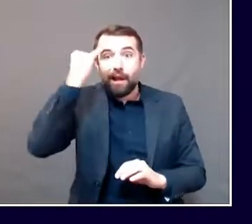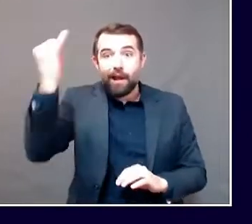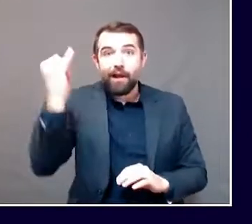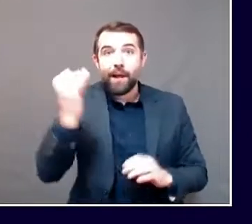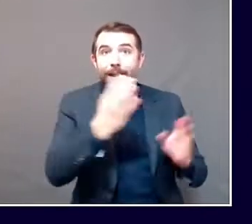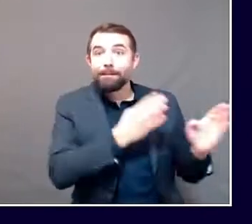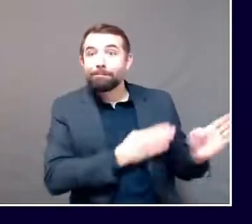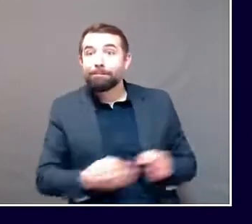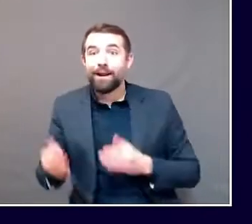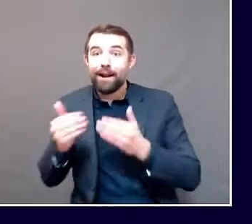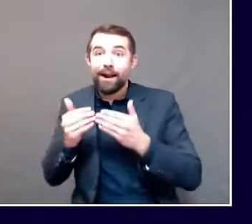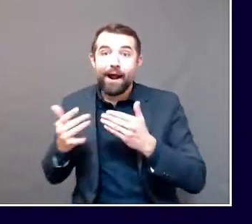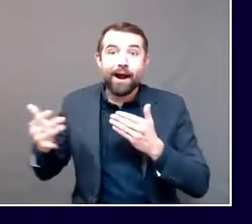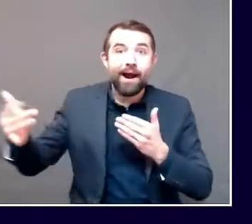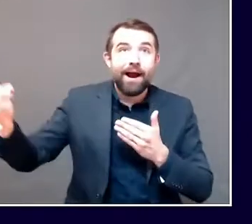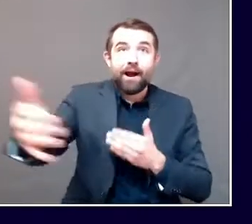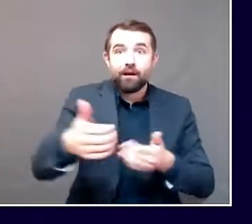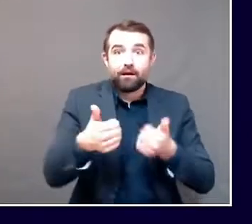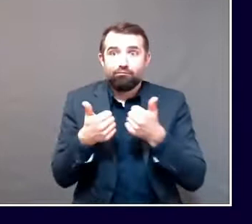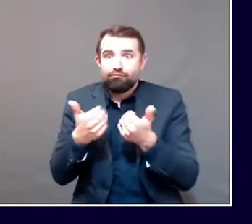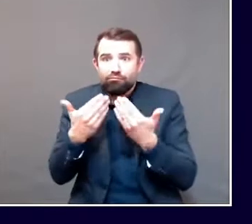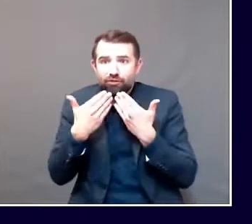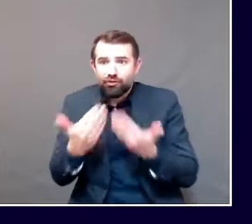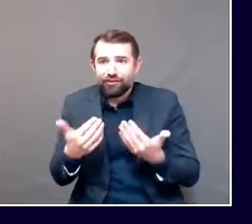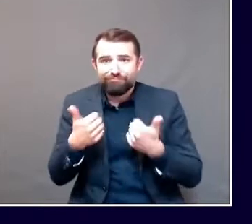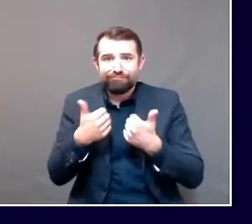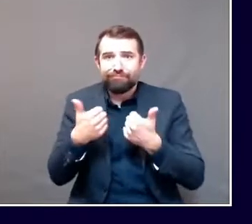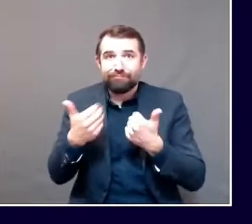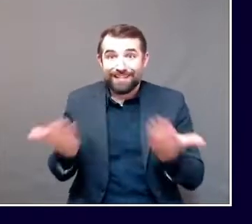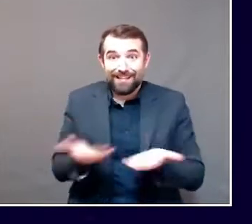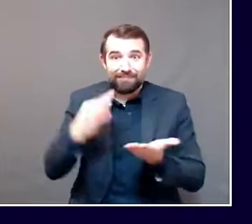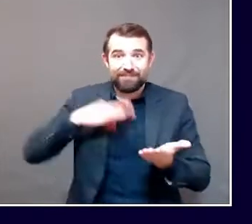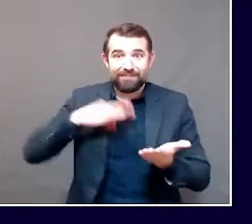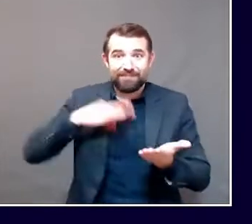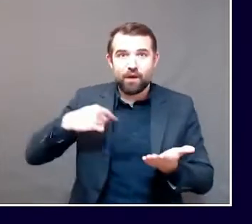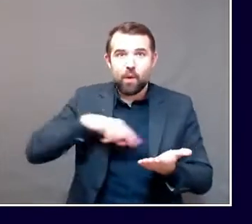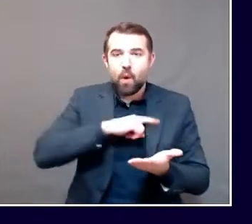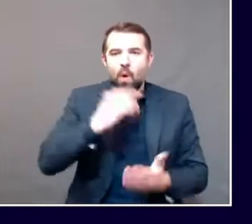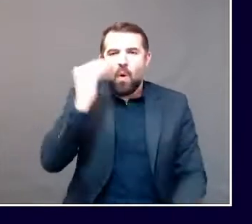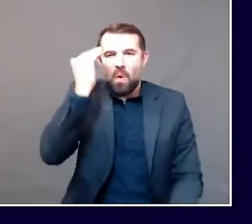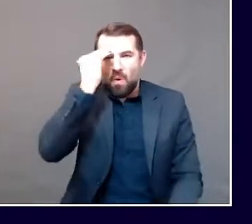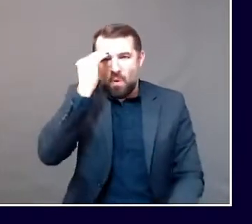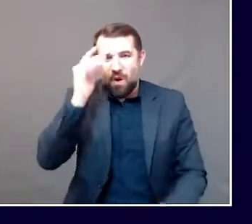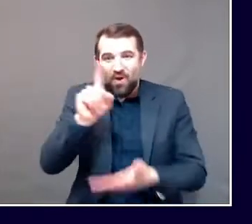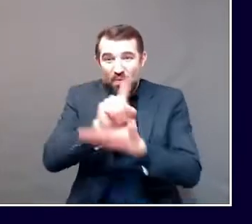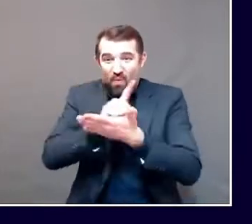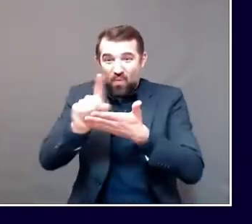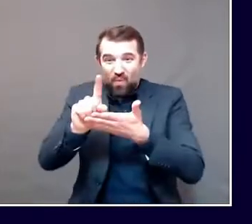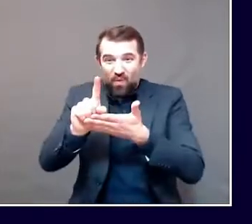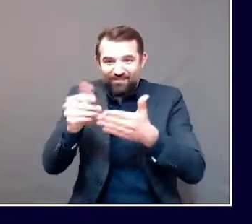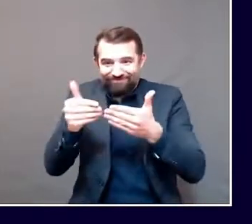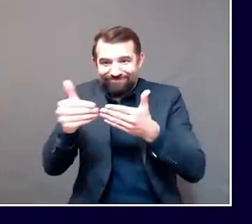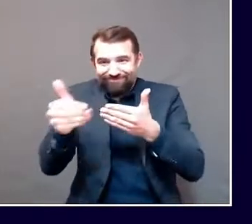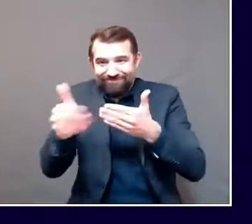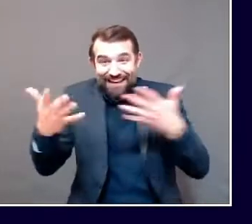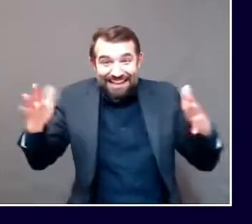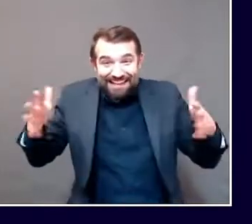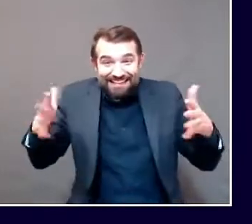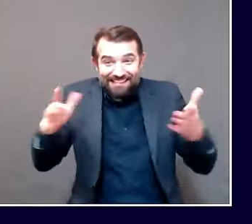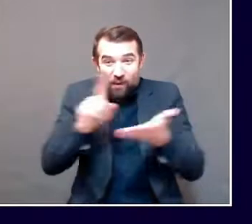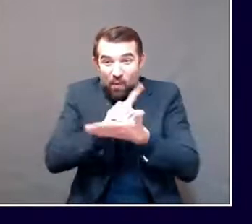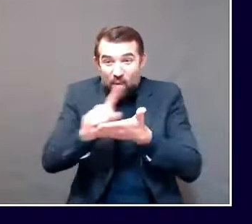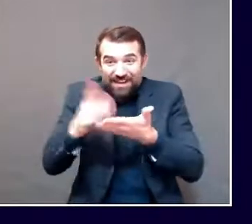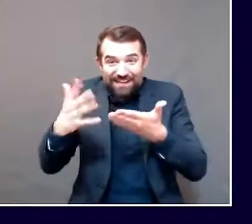any more than I do. All we know is what we're getting next week. When I talk about a plan, What I mean is a lot more than just idle words